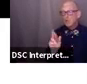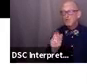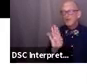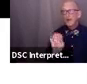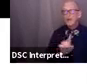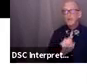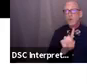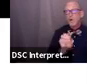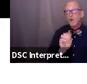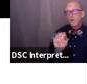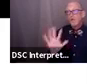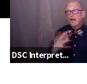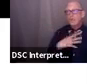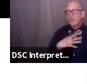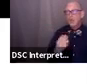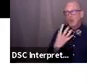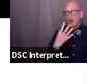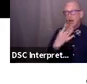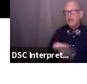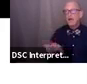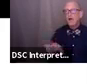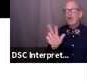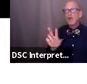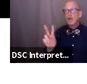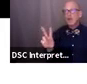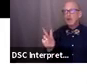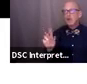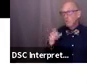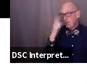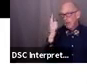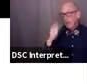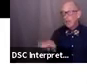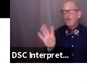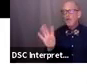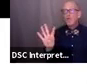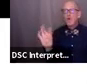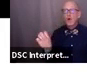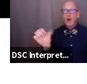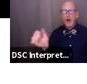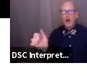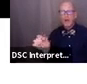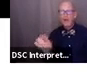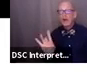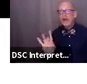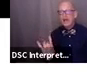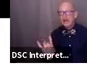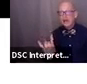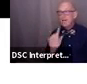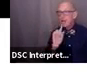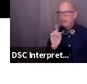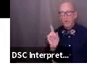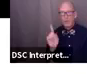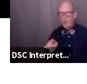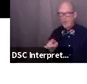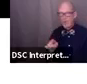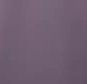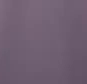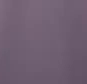105 white Caucasian, 32 Black, 4 other, and 8 reported.